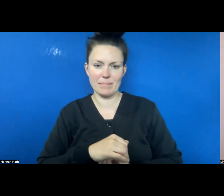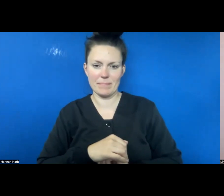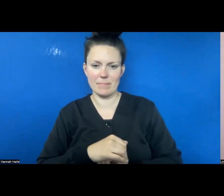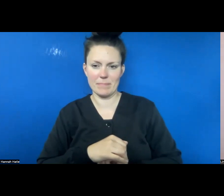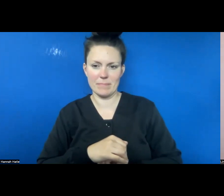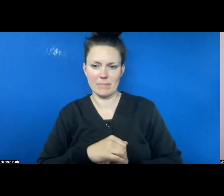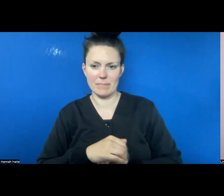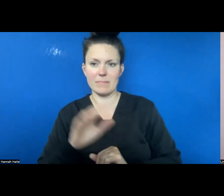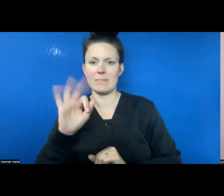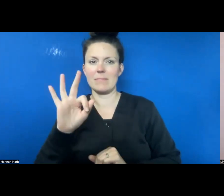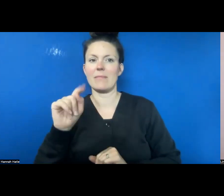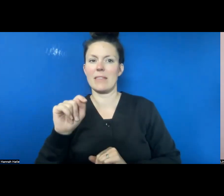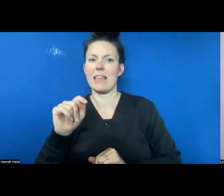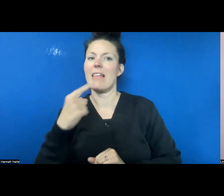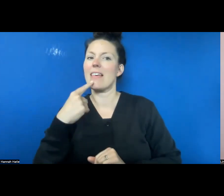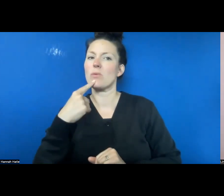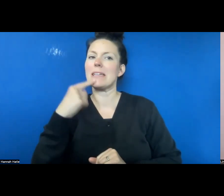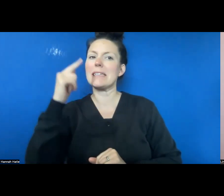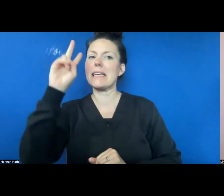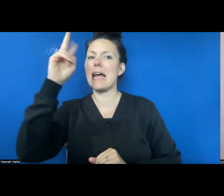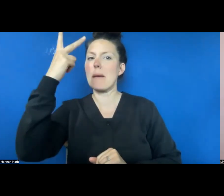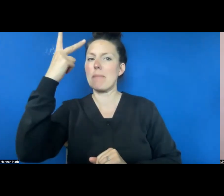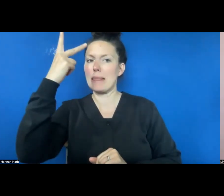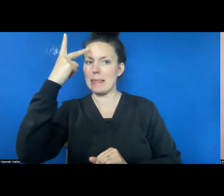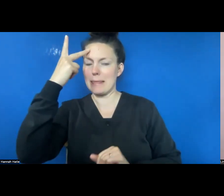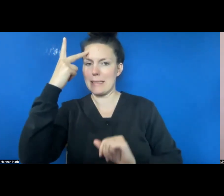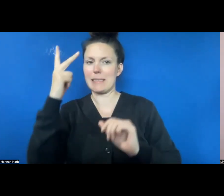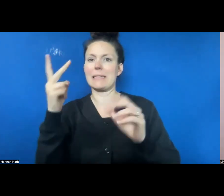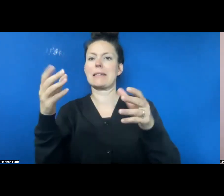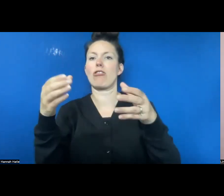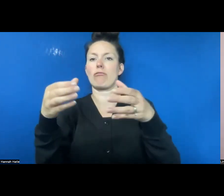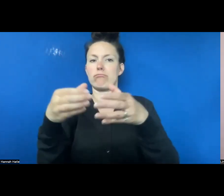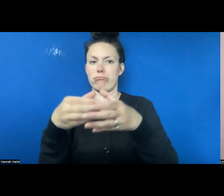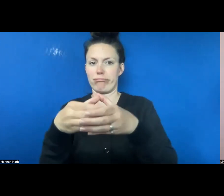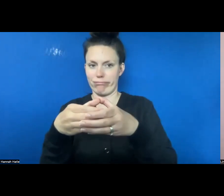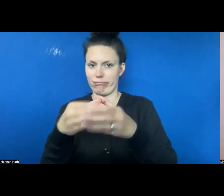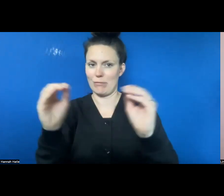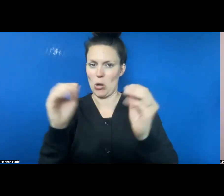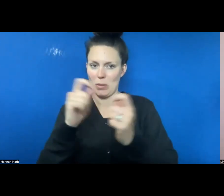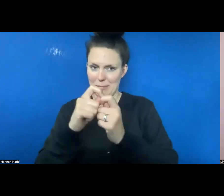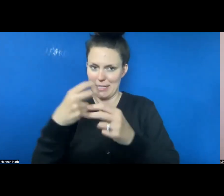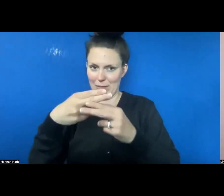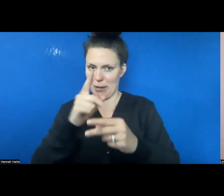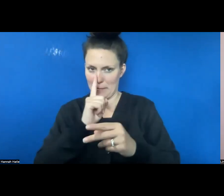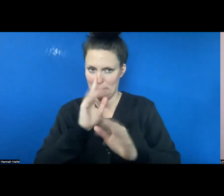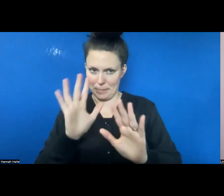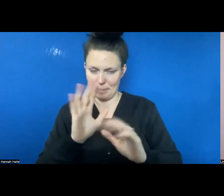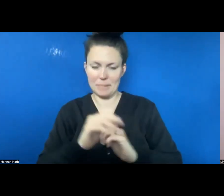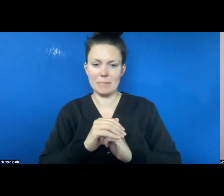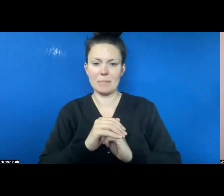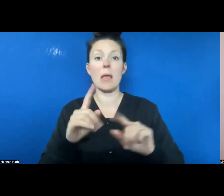That's why I said political entity. Yeah, no, I heard you. Yes. And it was